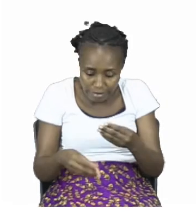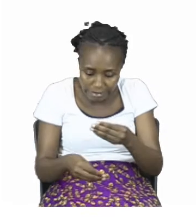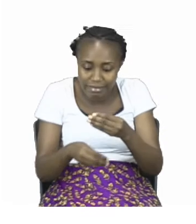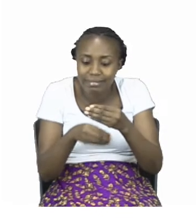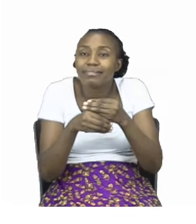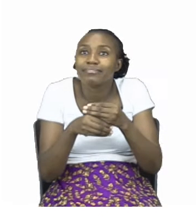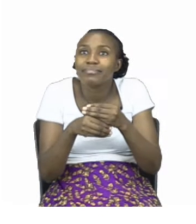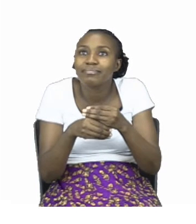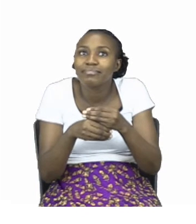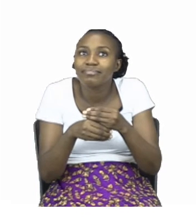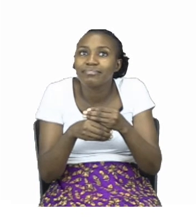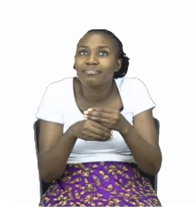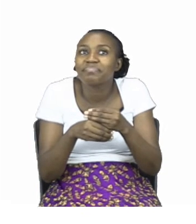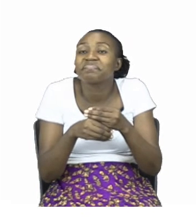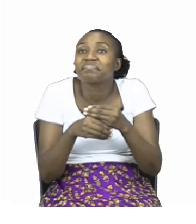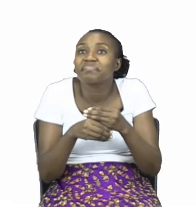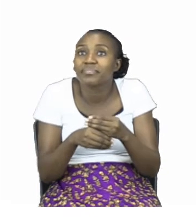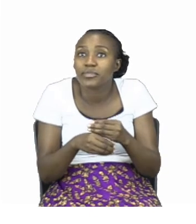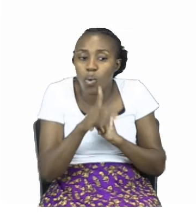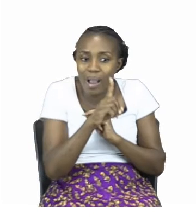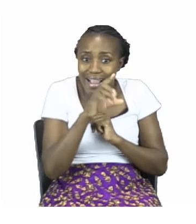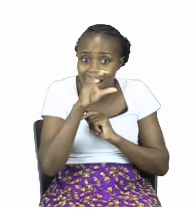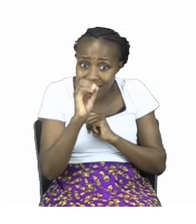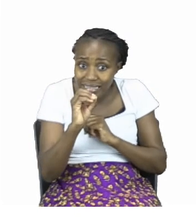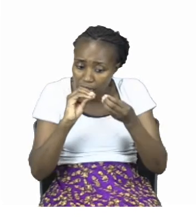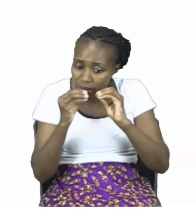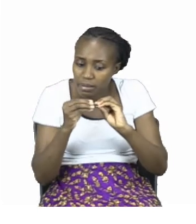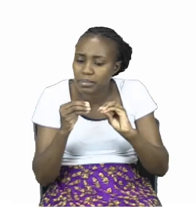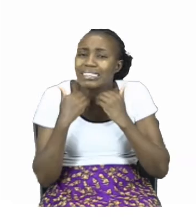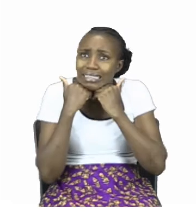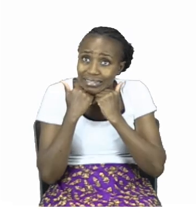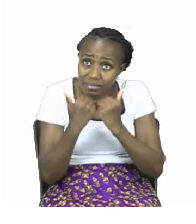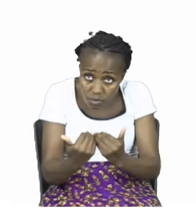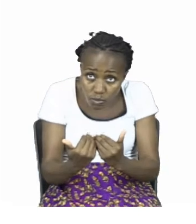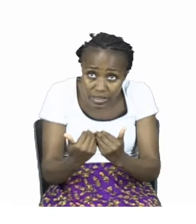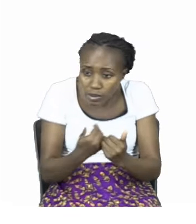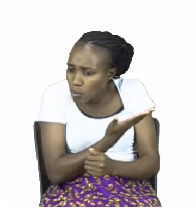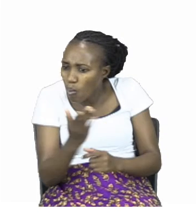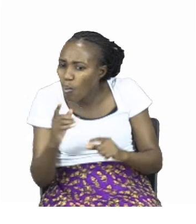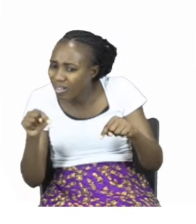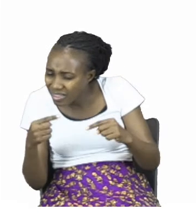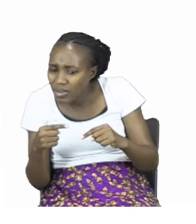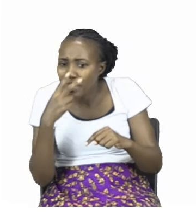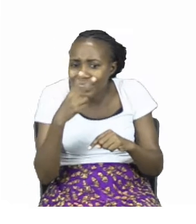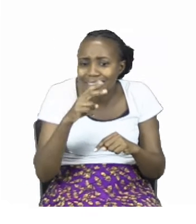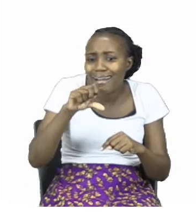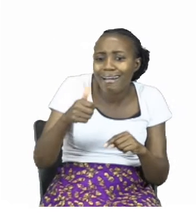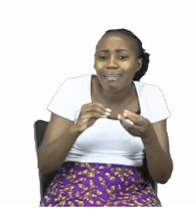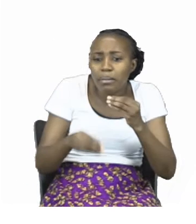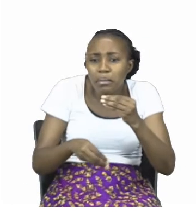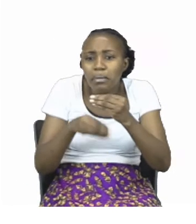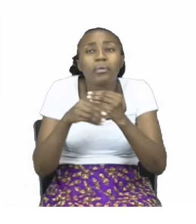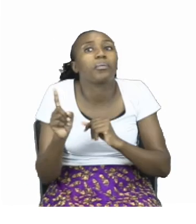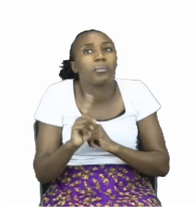up to 10. So 10 is our main number, and then we need to find out the rest. Some